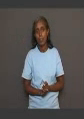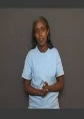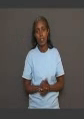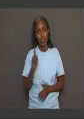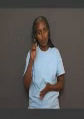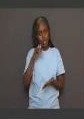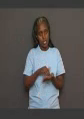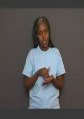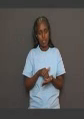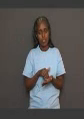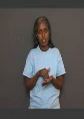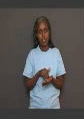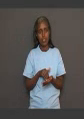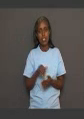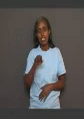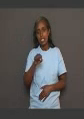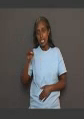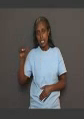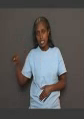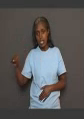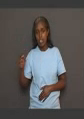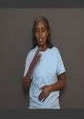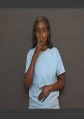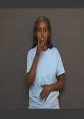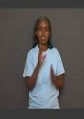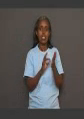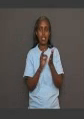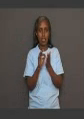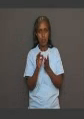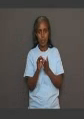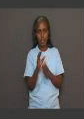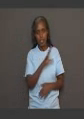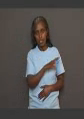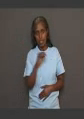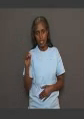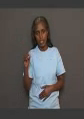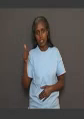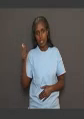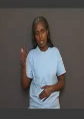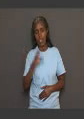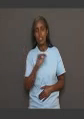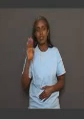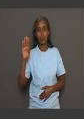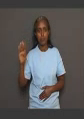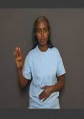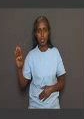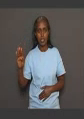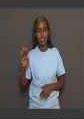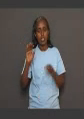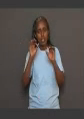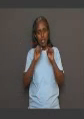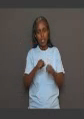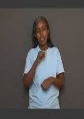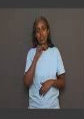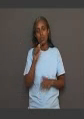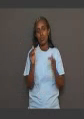Once again, the scalar is a real number, and A and B cannot